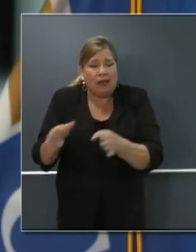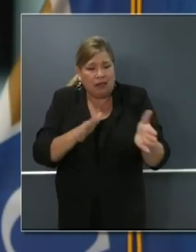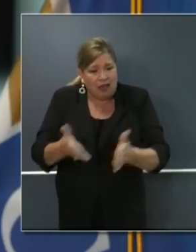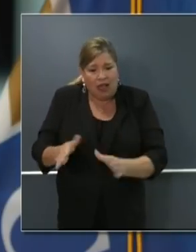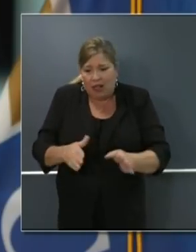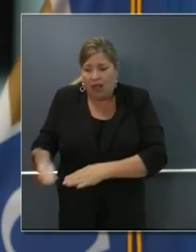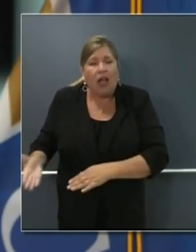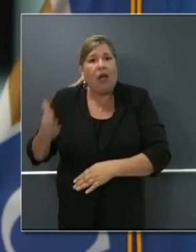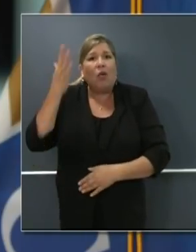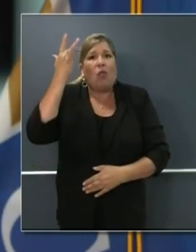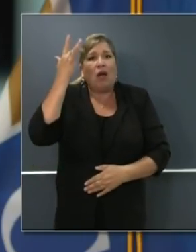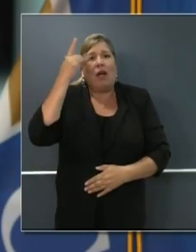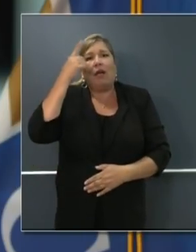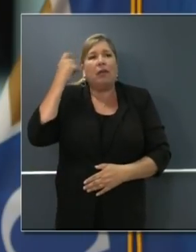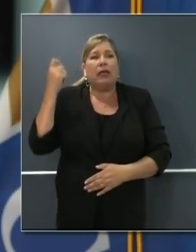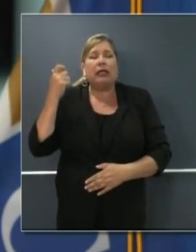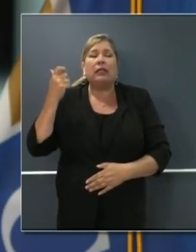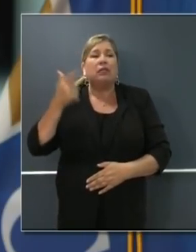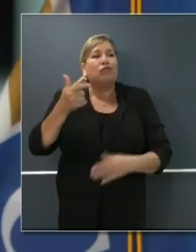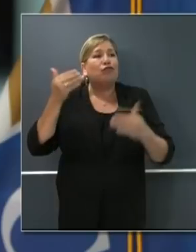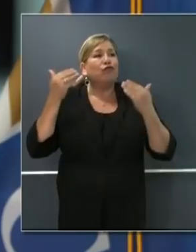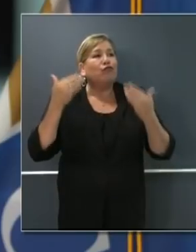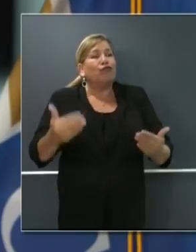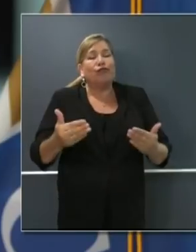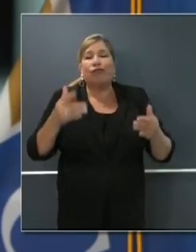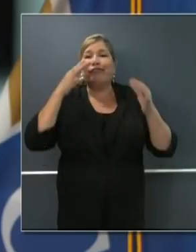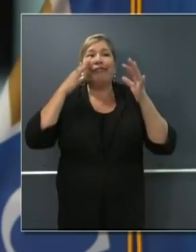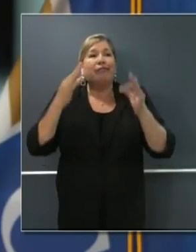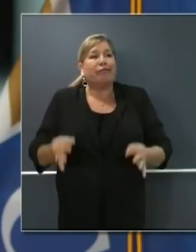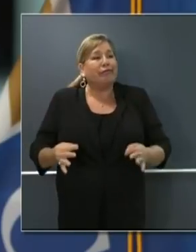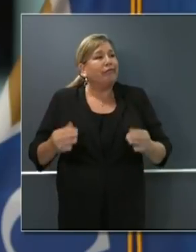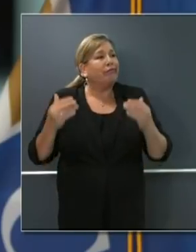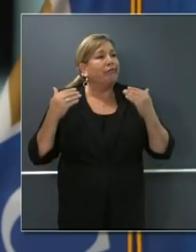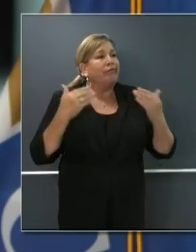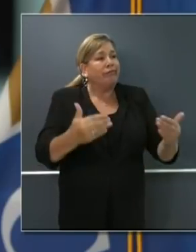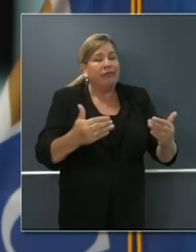that were done without a real